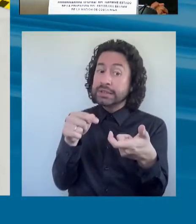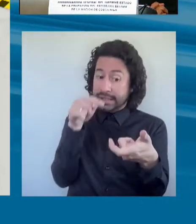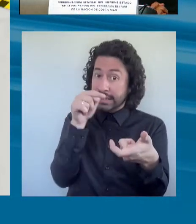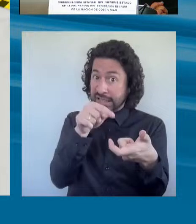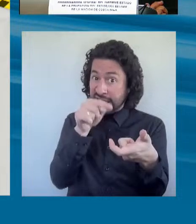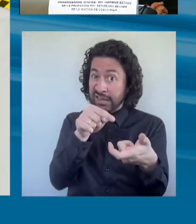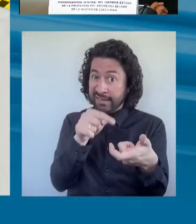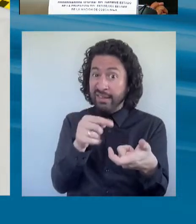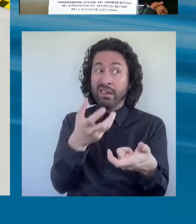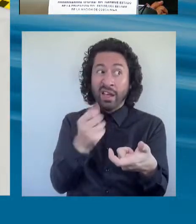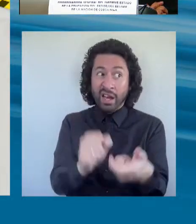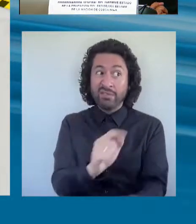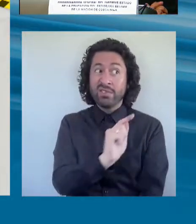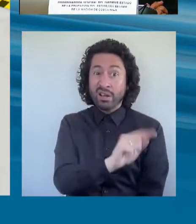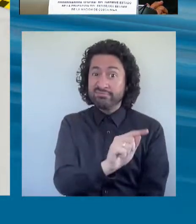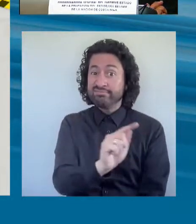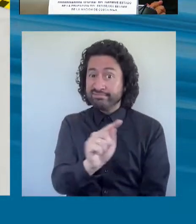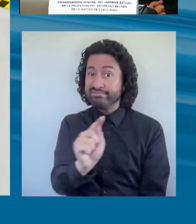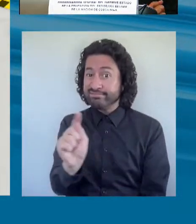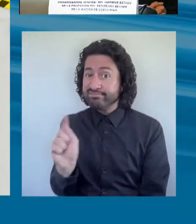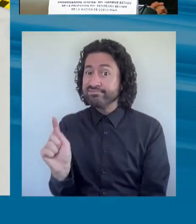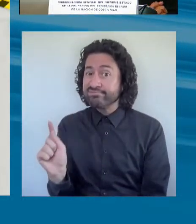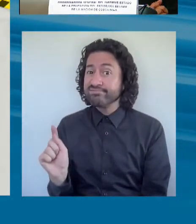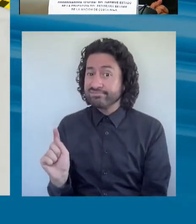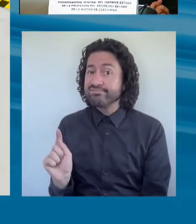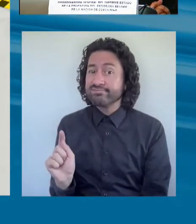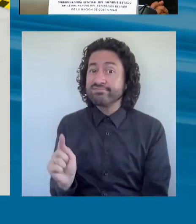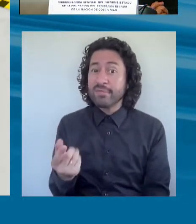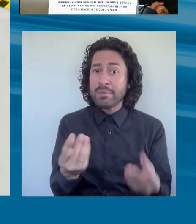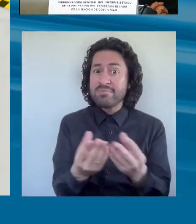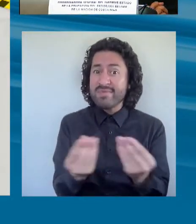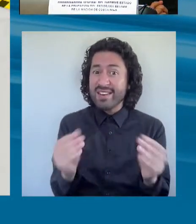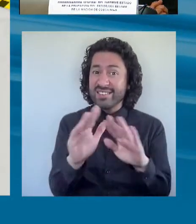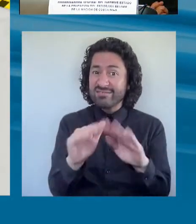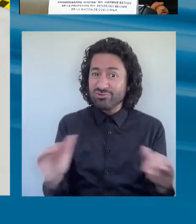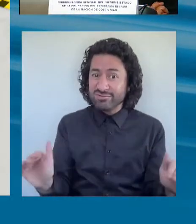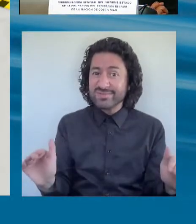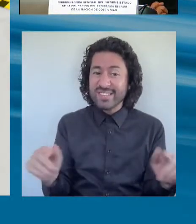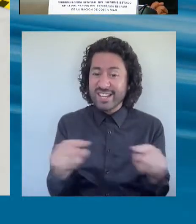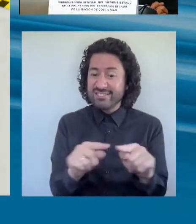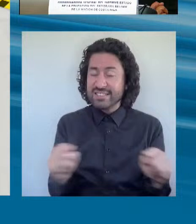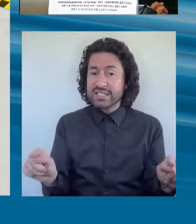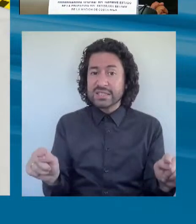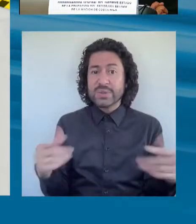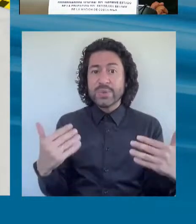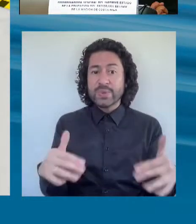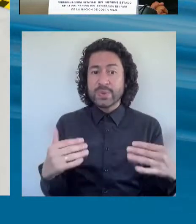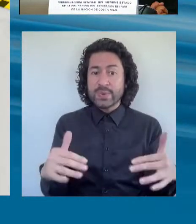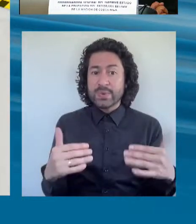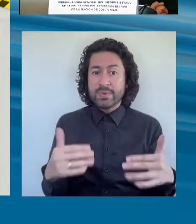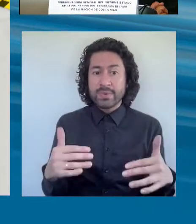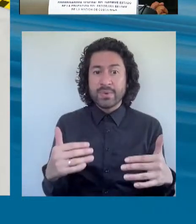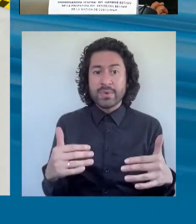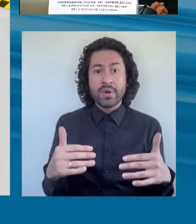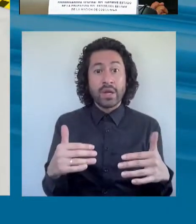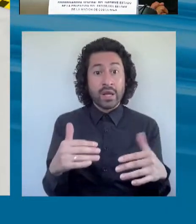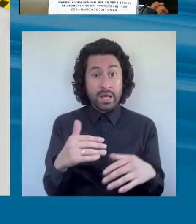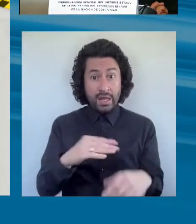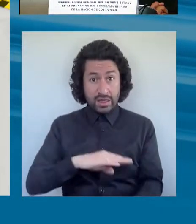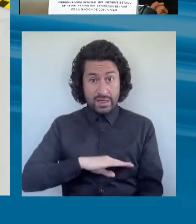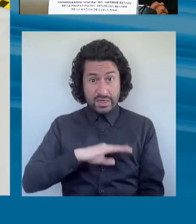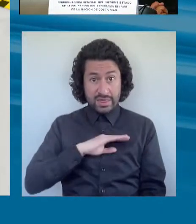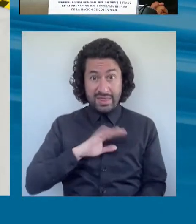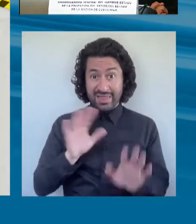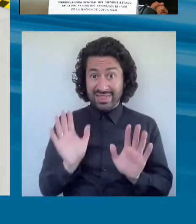grade. But this is the kind of mistakes we can see in our region nowadays, that at the age